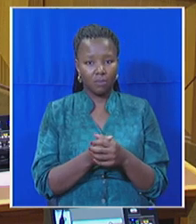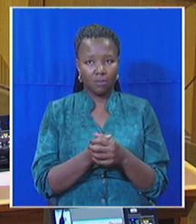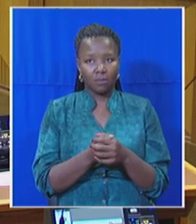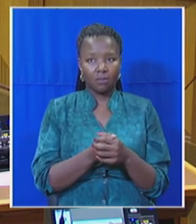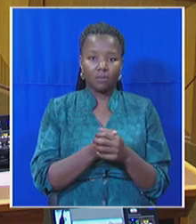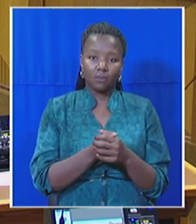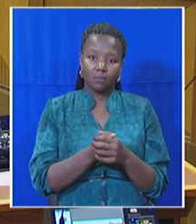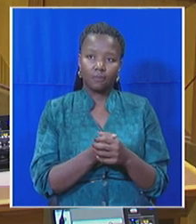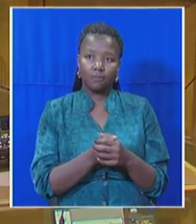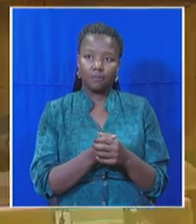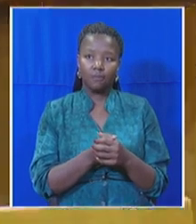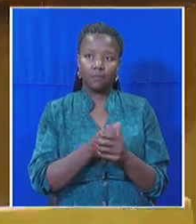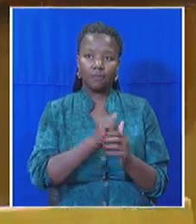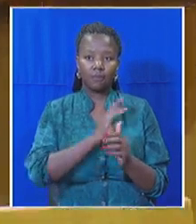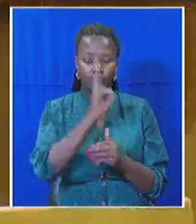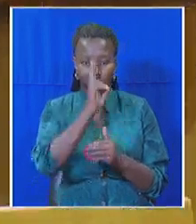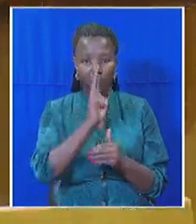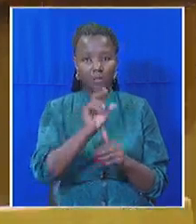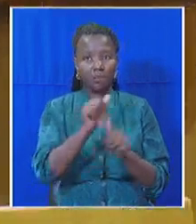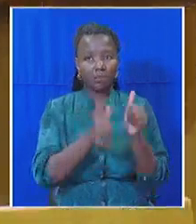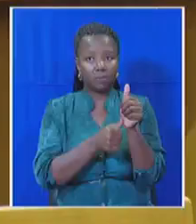Thank you very much, Honorable Deputy Speaker.